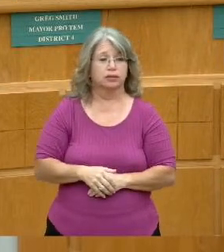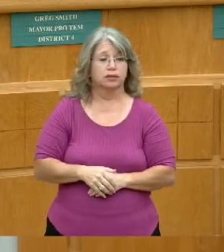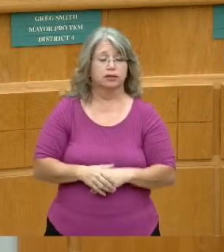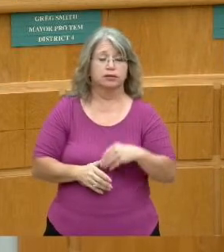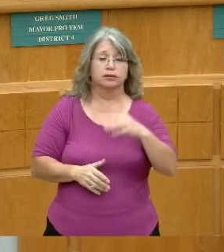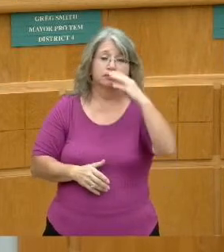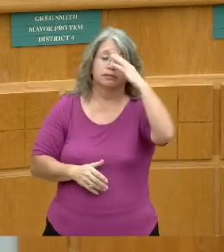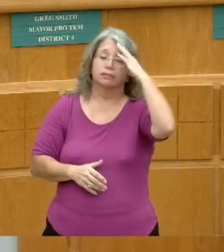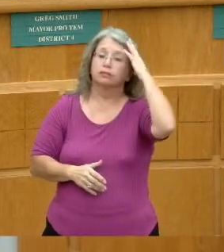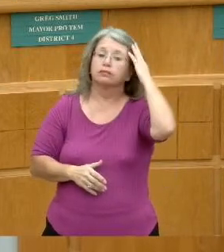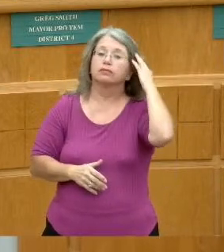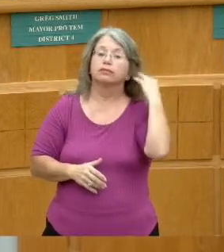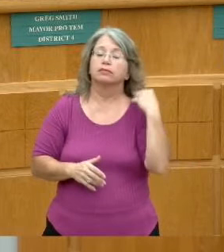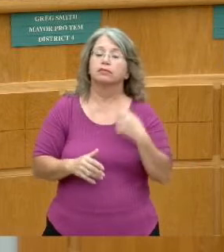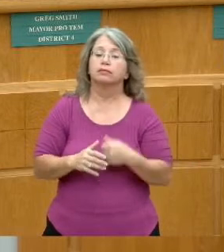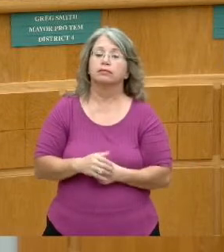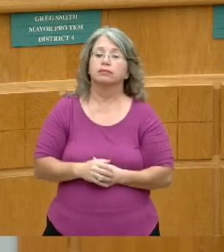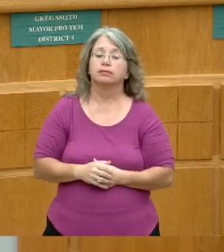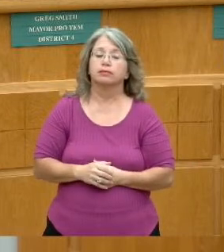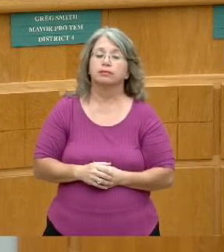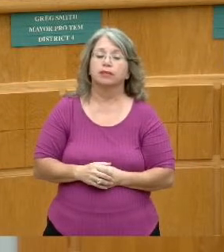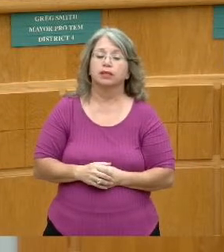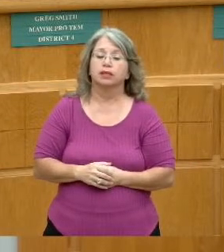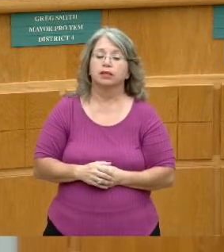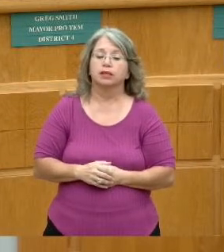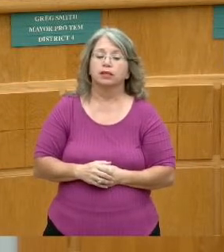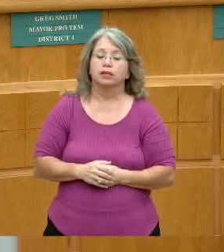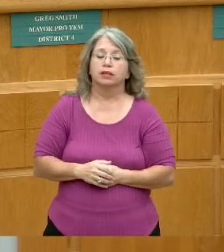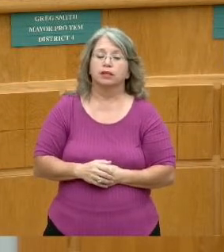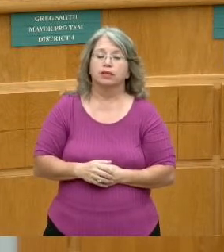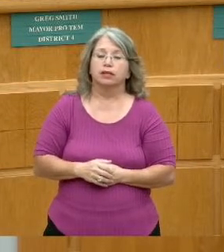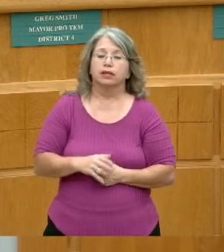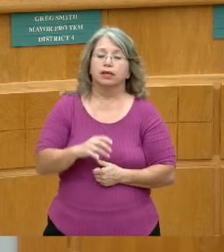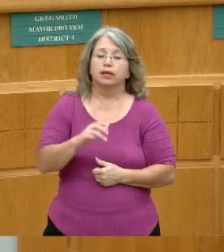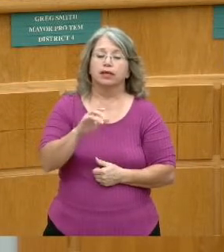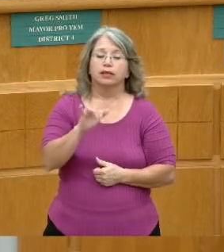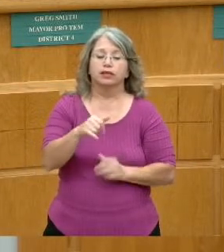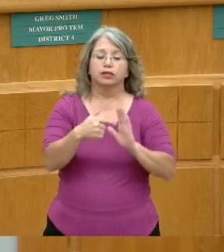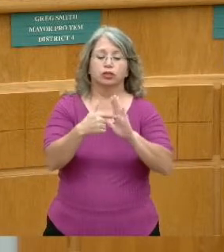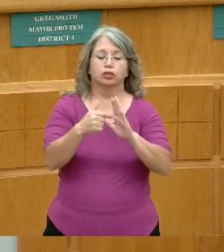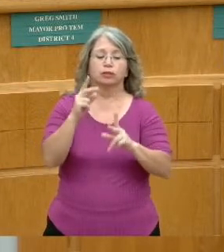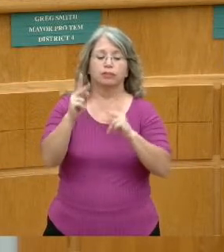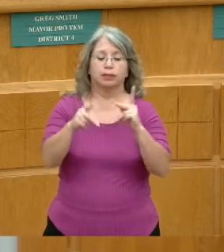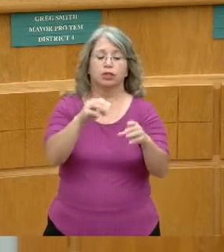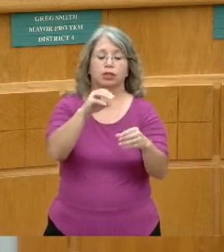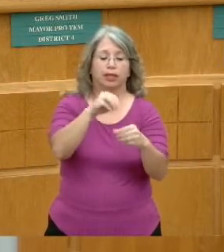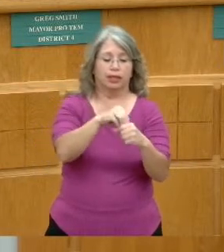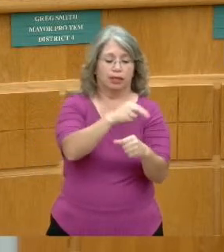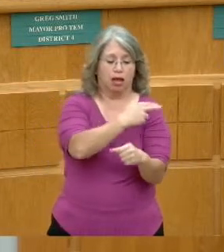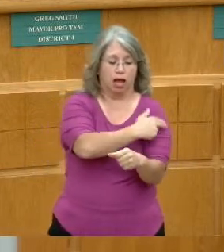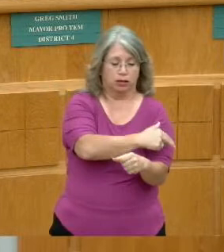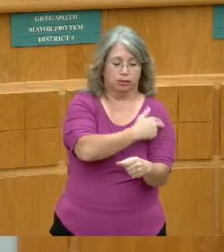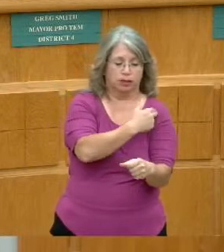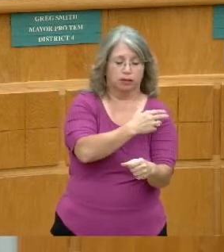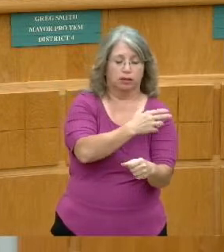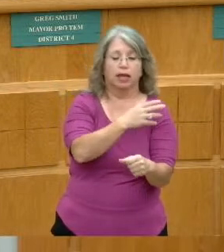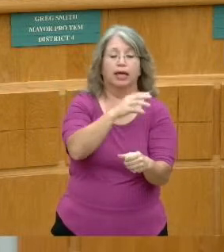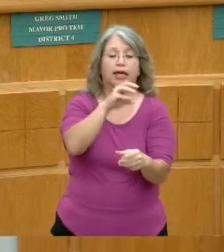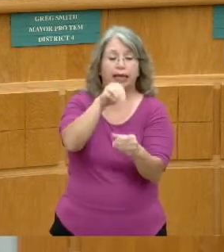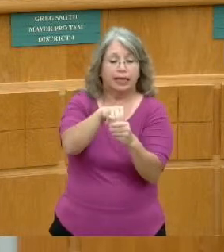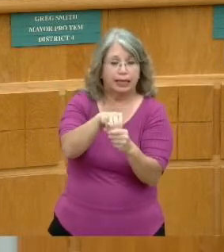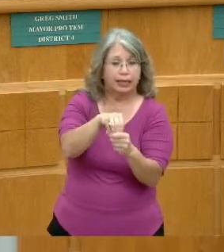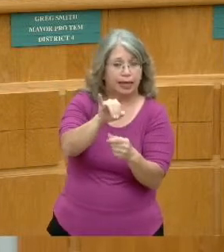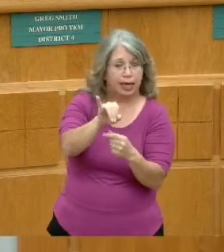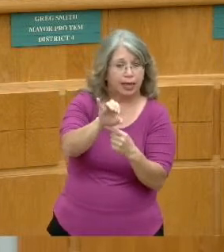like the last figure, except it's for people in the people that are in the hospital and they're actually in the ICU. The